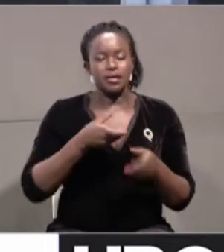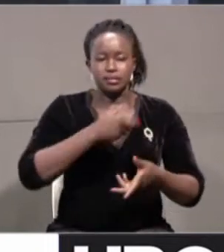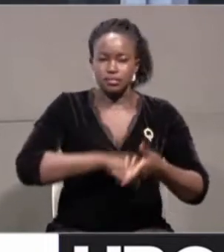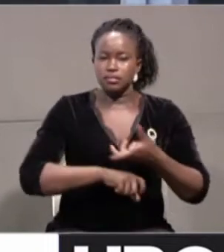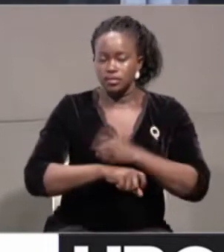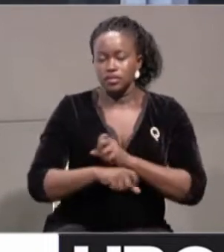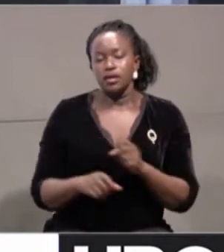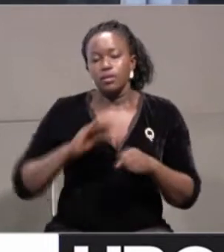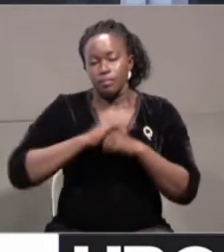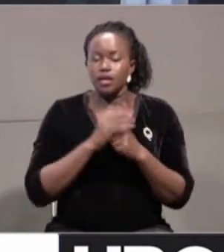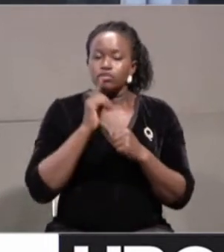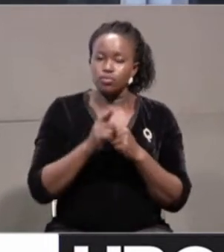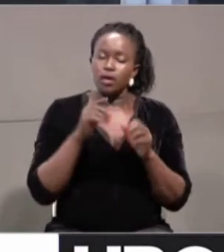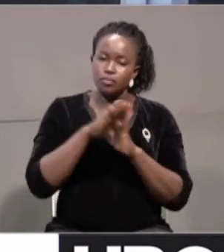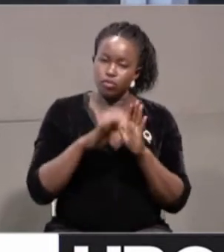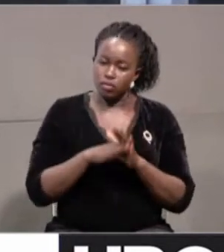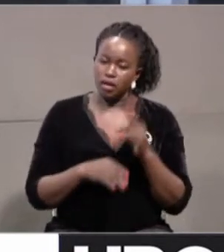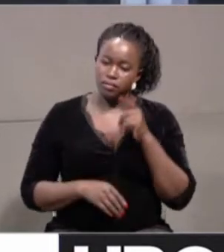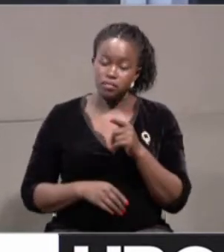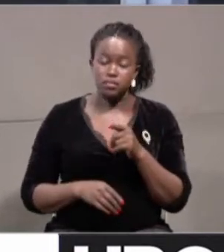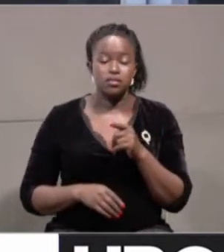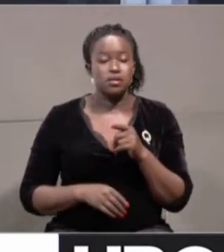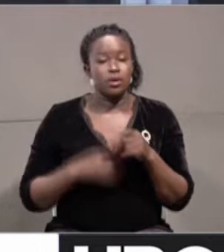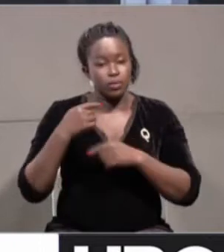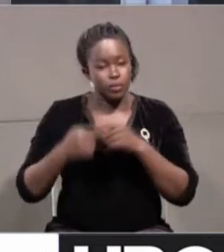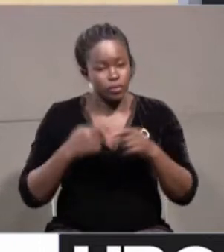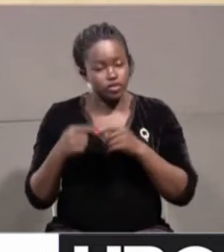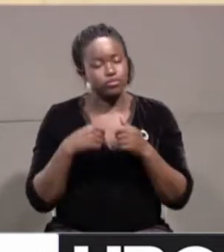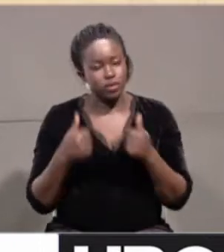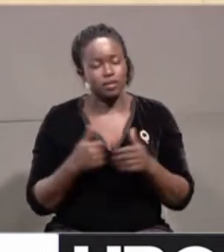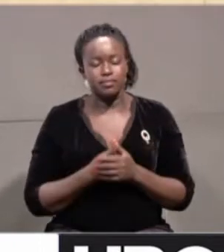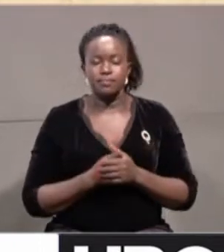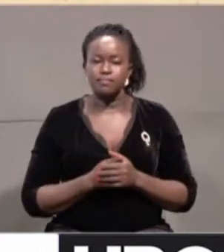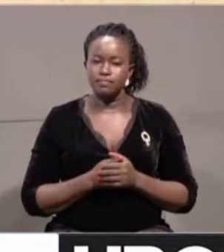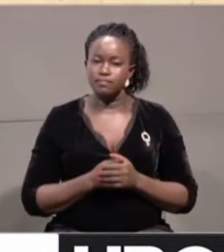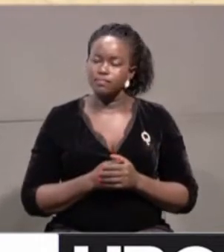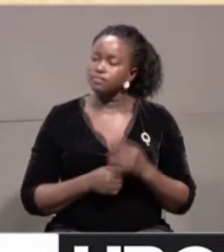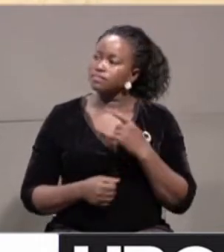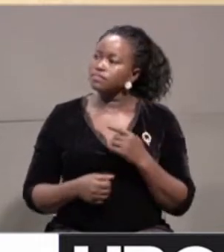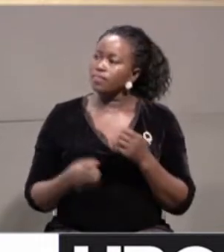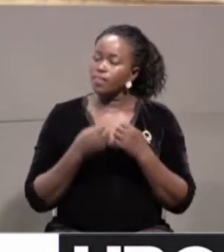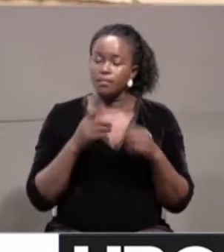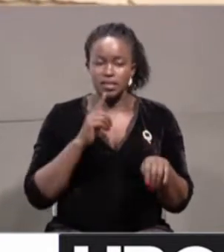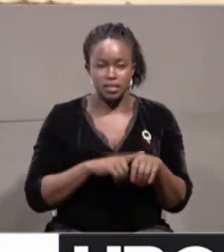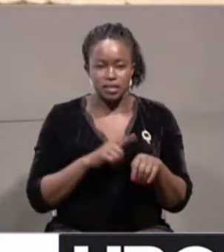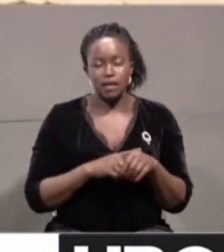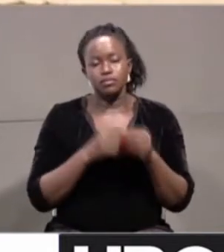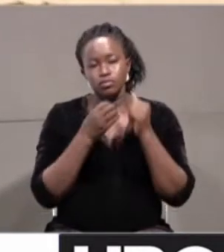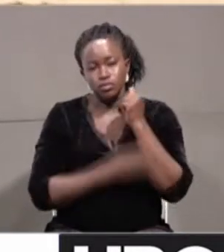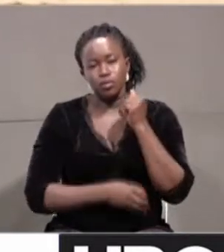tugenda kufungiza tugenda kumaking sure the program well ekola chi etambula Kisenyi